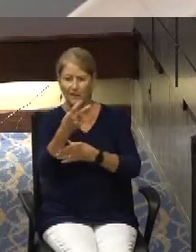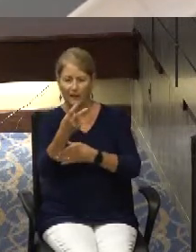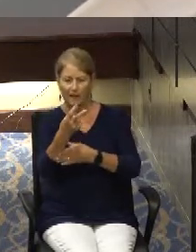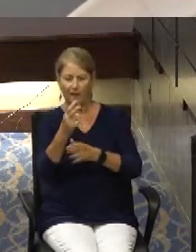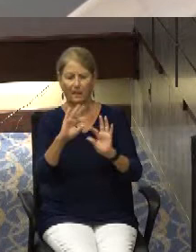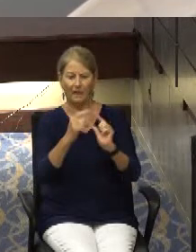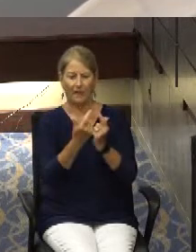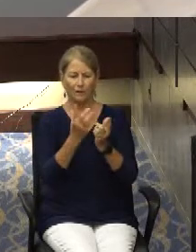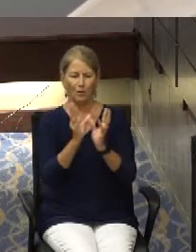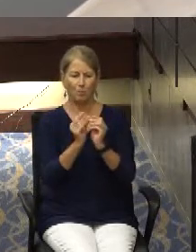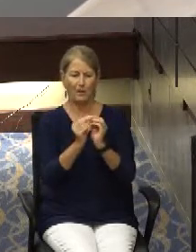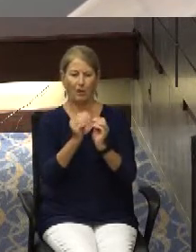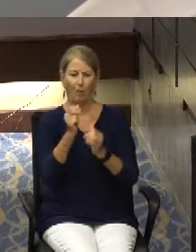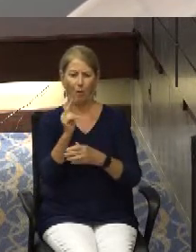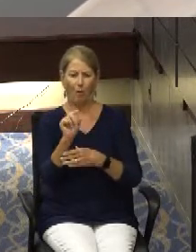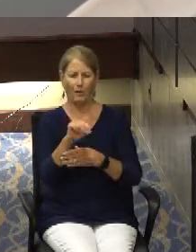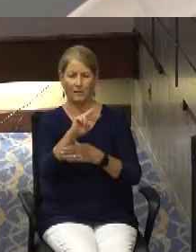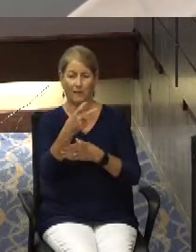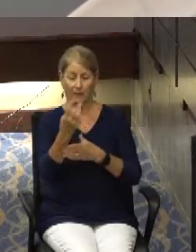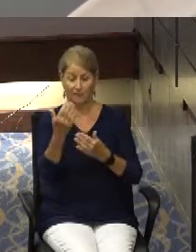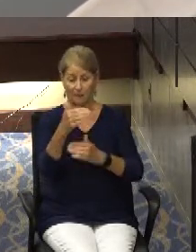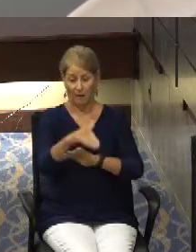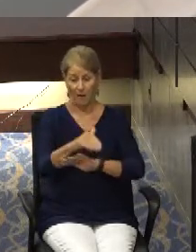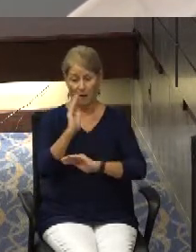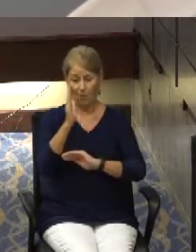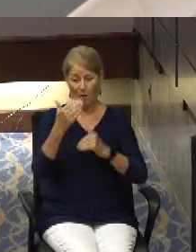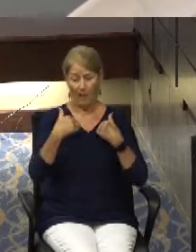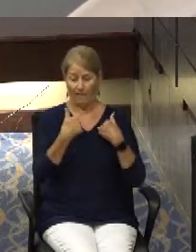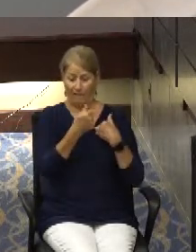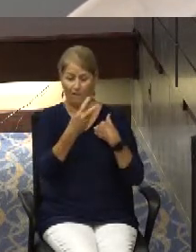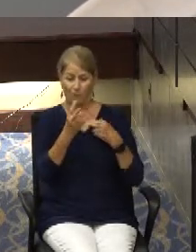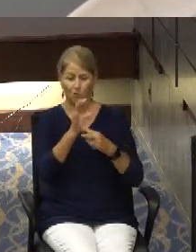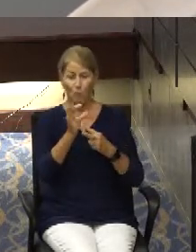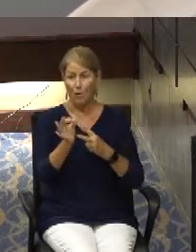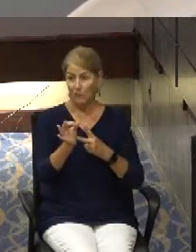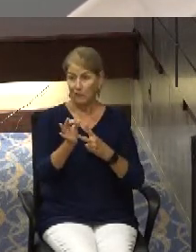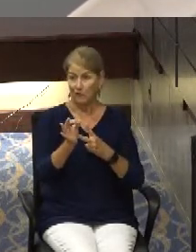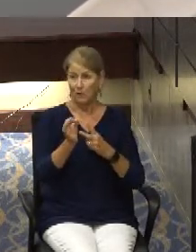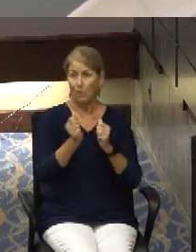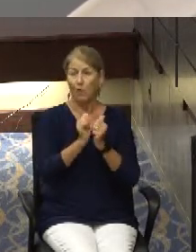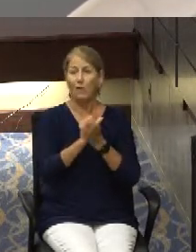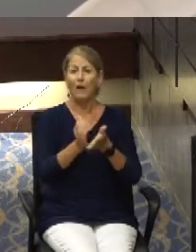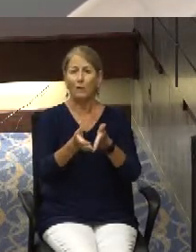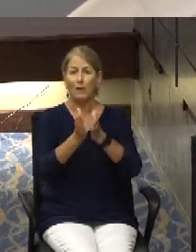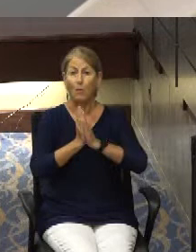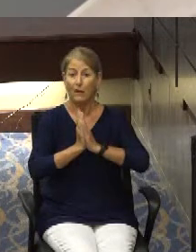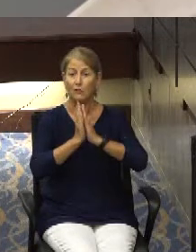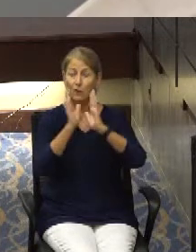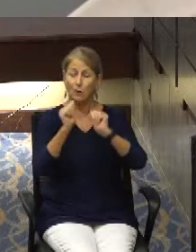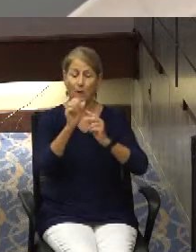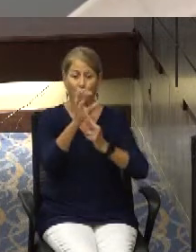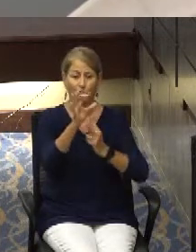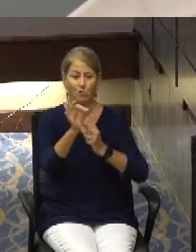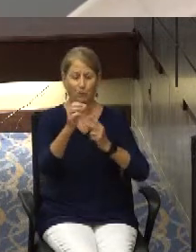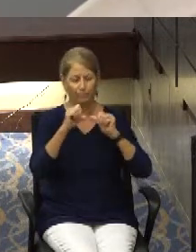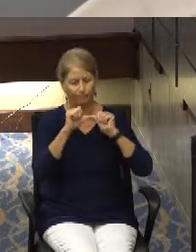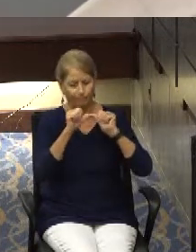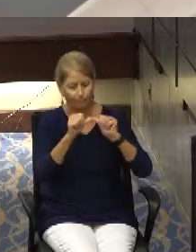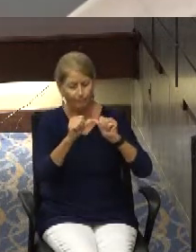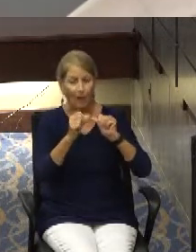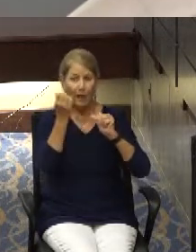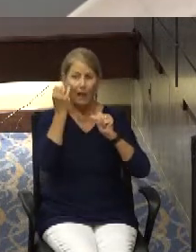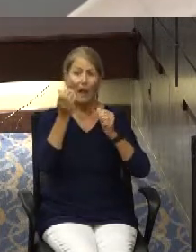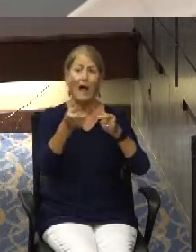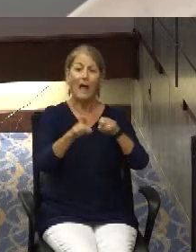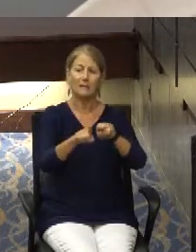on August the 2nd. So tonight, of course, you'll have a couple of choices in that request. You can choose to continue it as